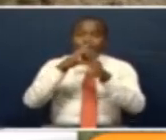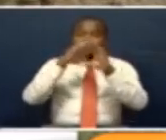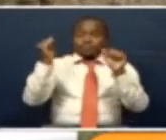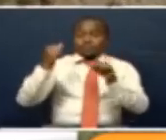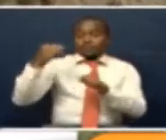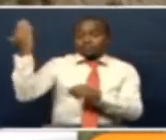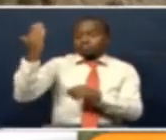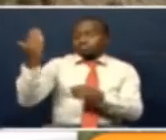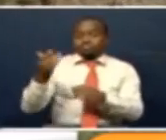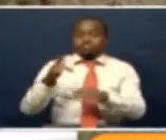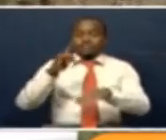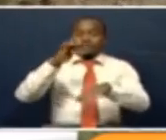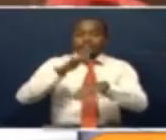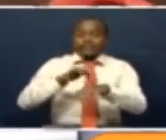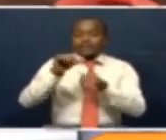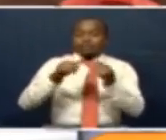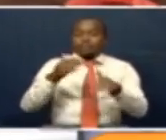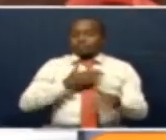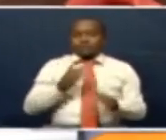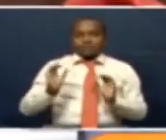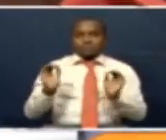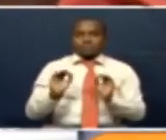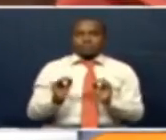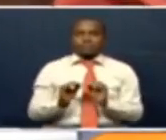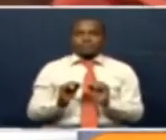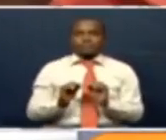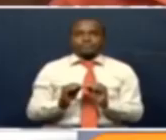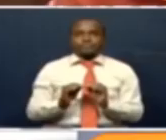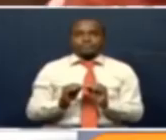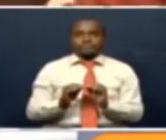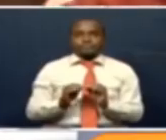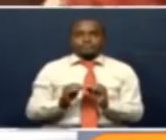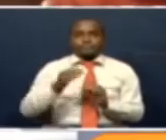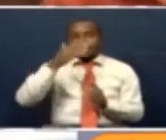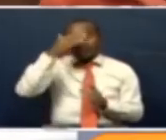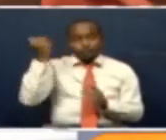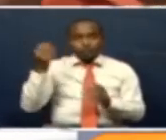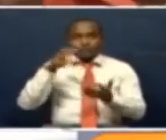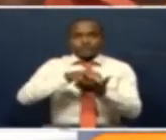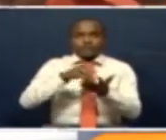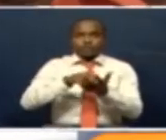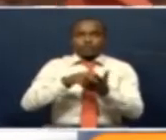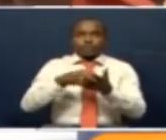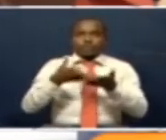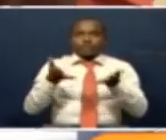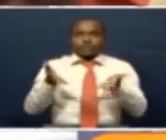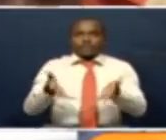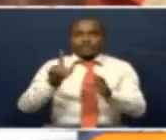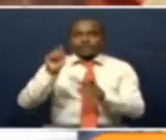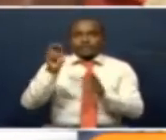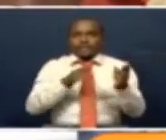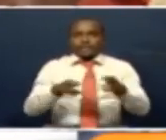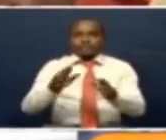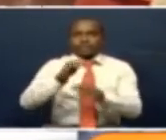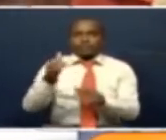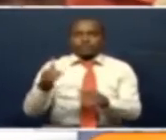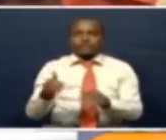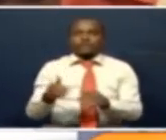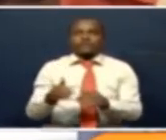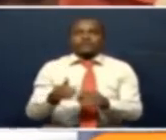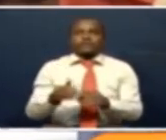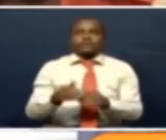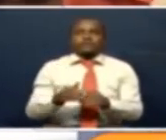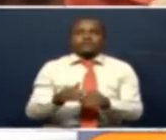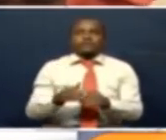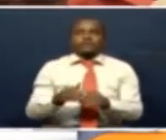hatujasikia ikitajwa pande ya Tana River. Amesahau kidogo hali hasa vile inavyokaa sehemu ya Tana River County.